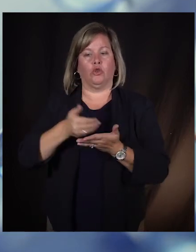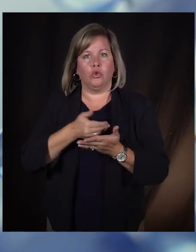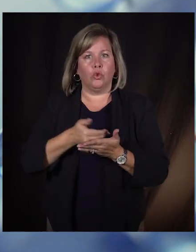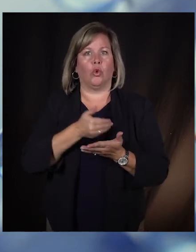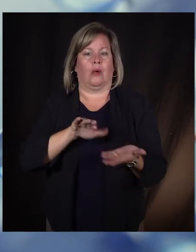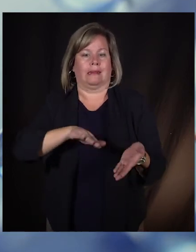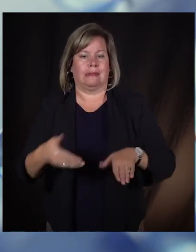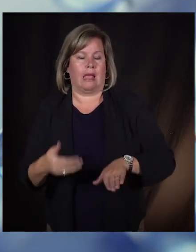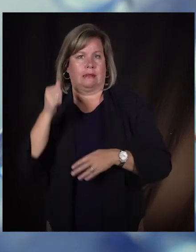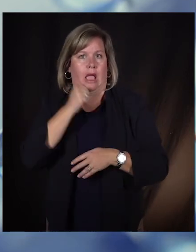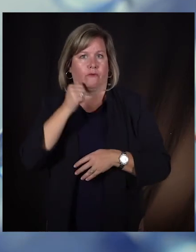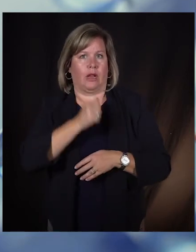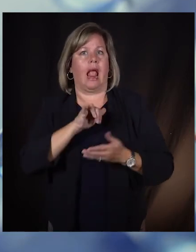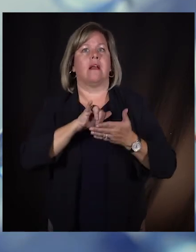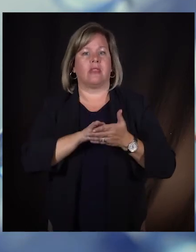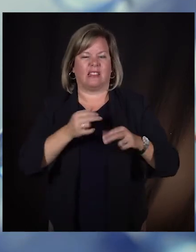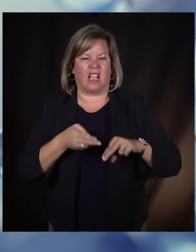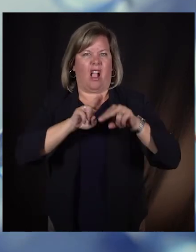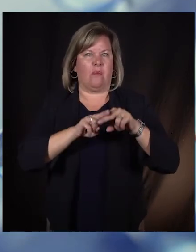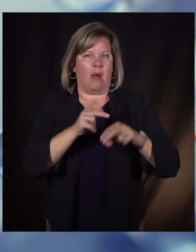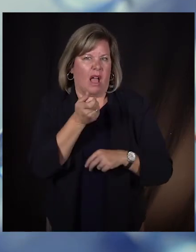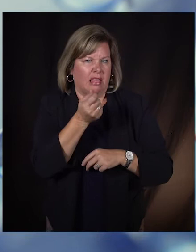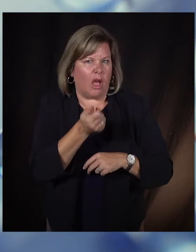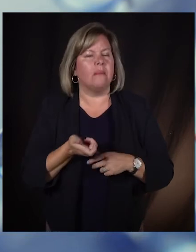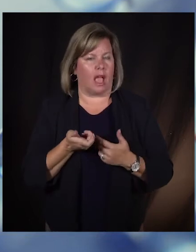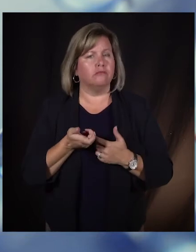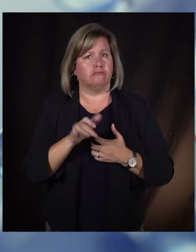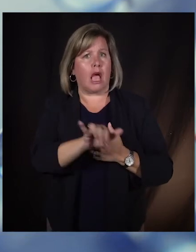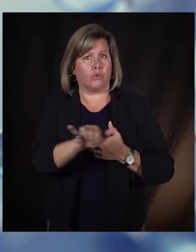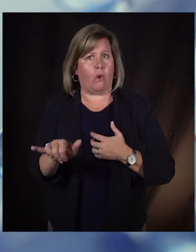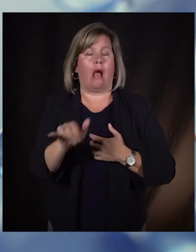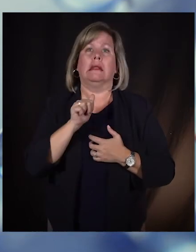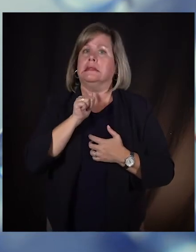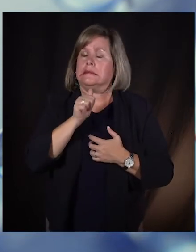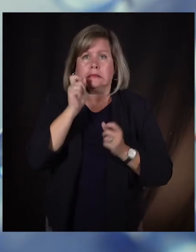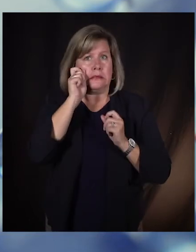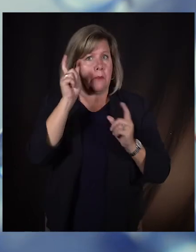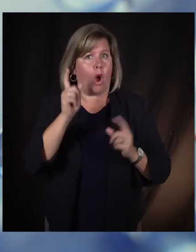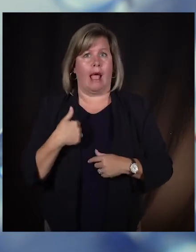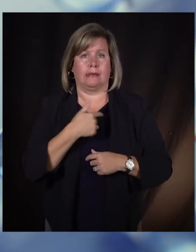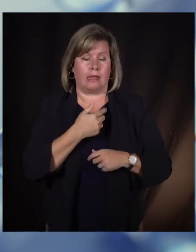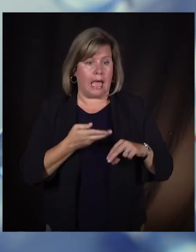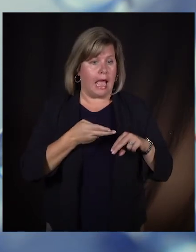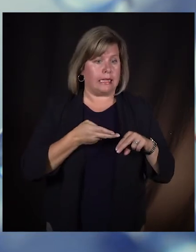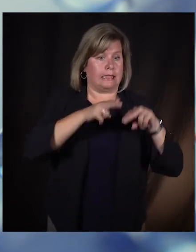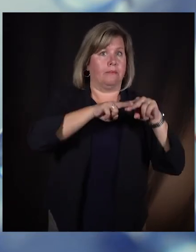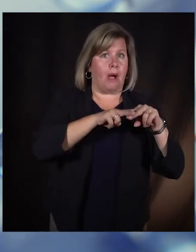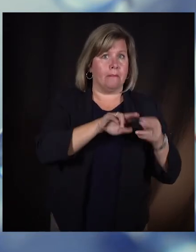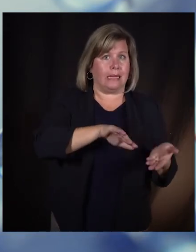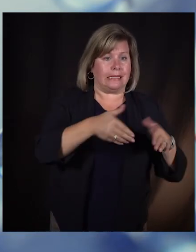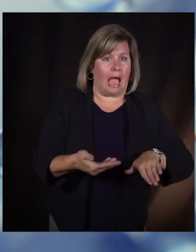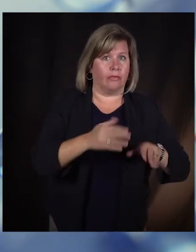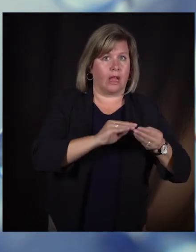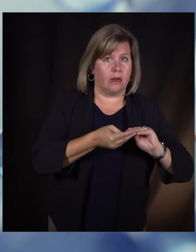day. So that's come up a little bit as well. It's not surprising that bump in deaths usually